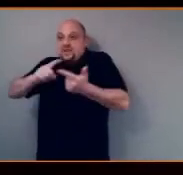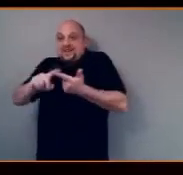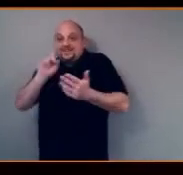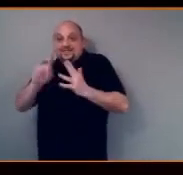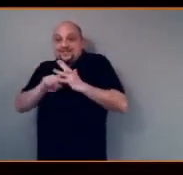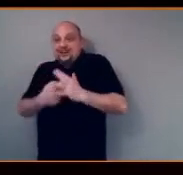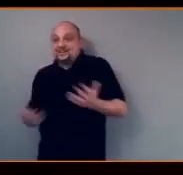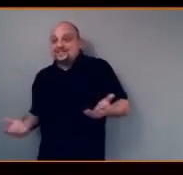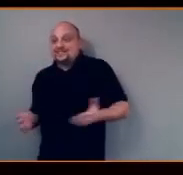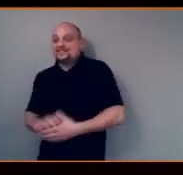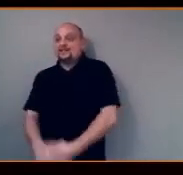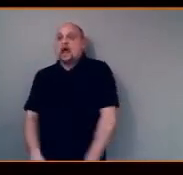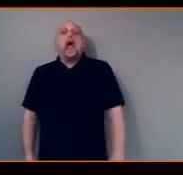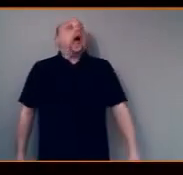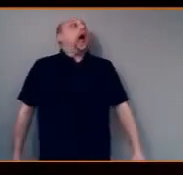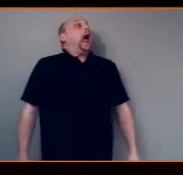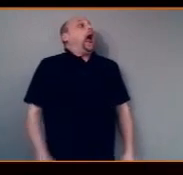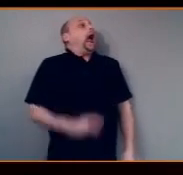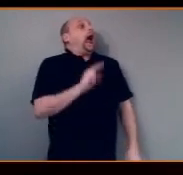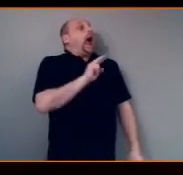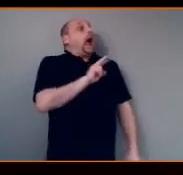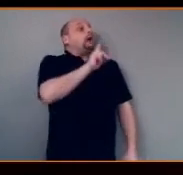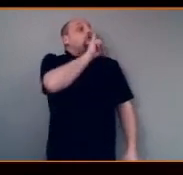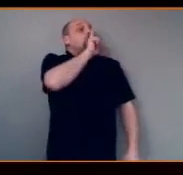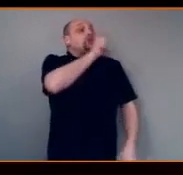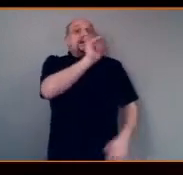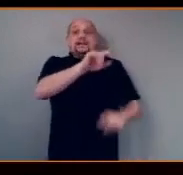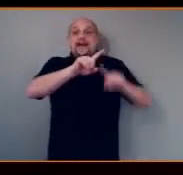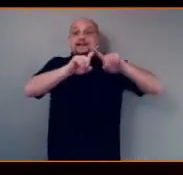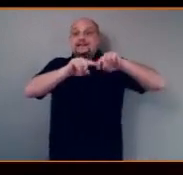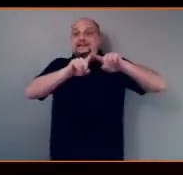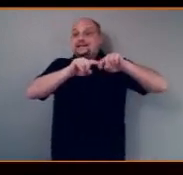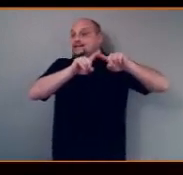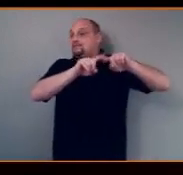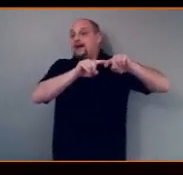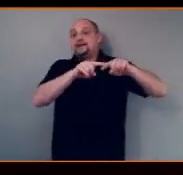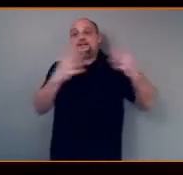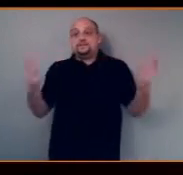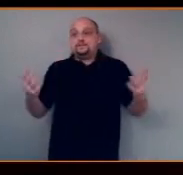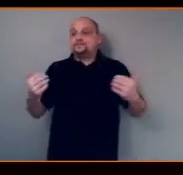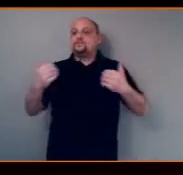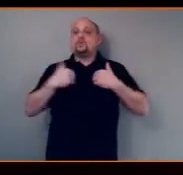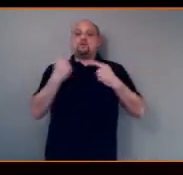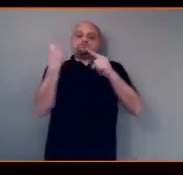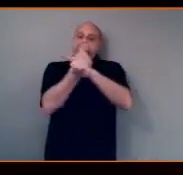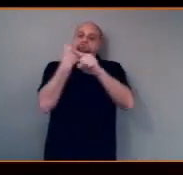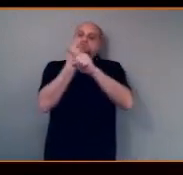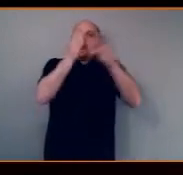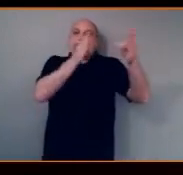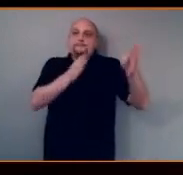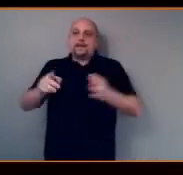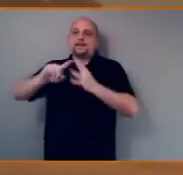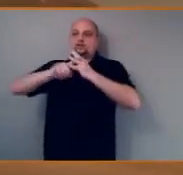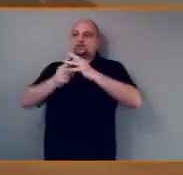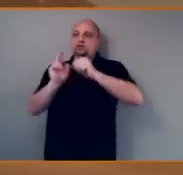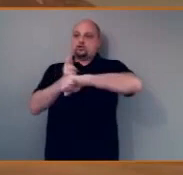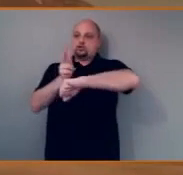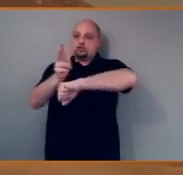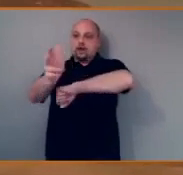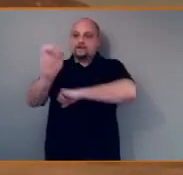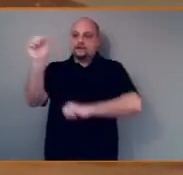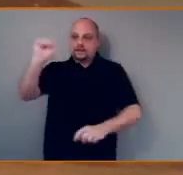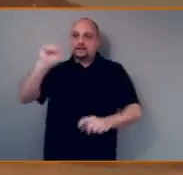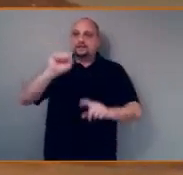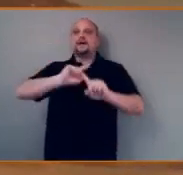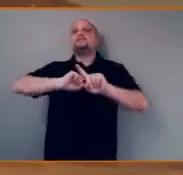Ooh, that's really highly dependent on how things go. There is a nominal plan for us to start driving, but I would say it's